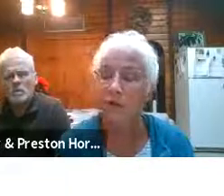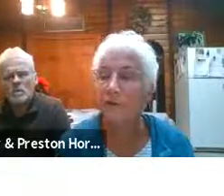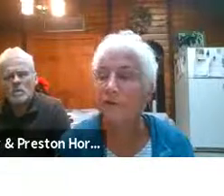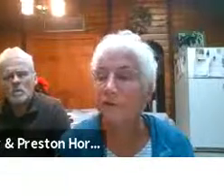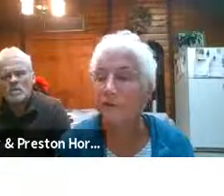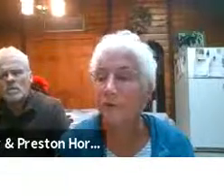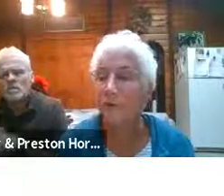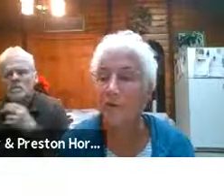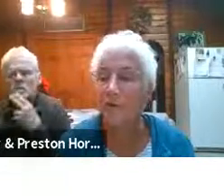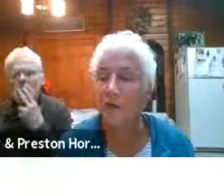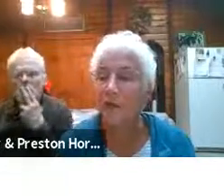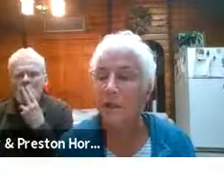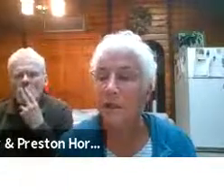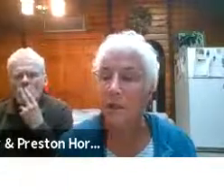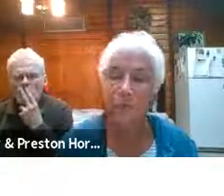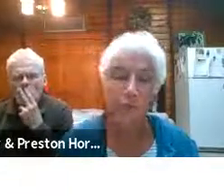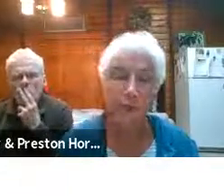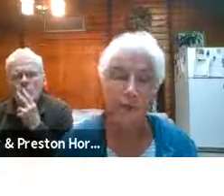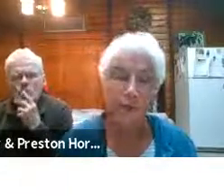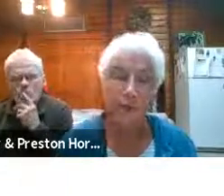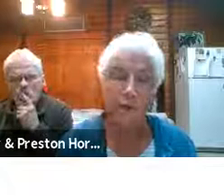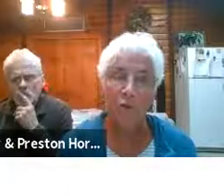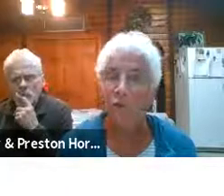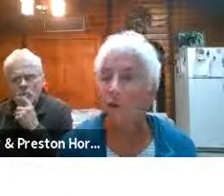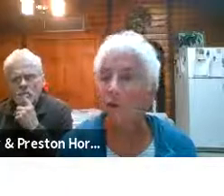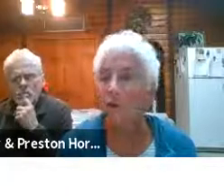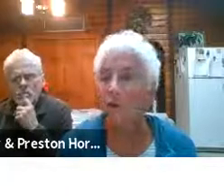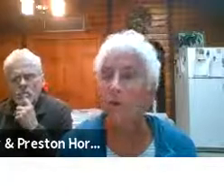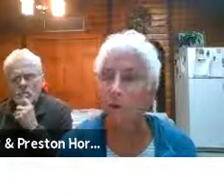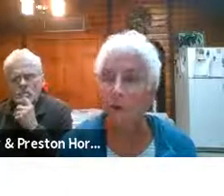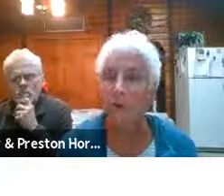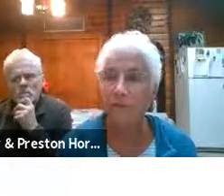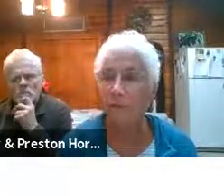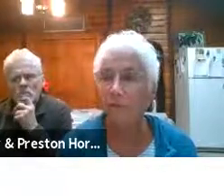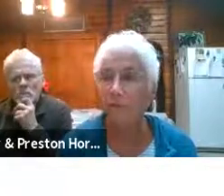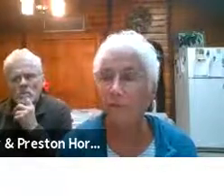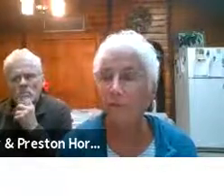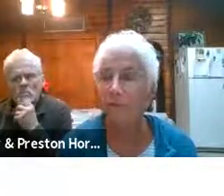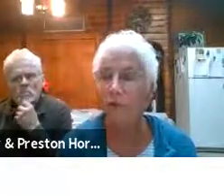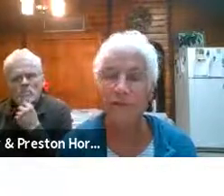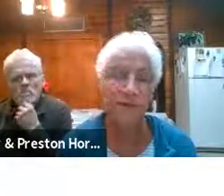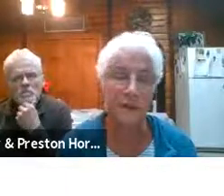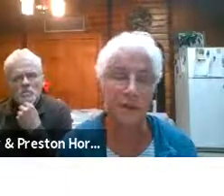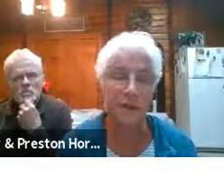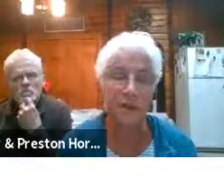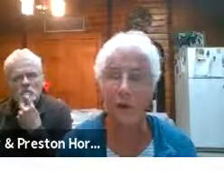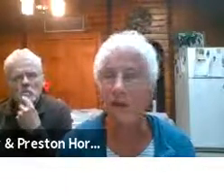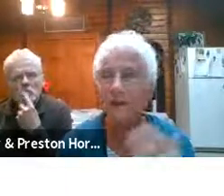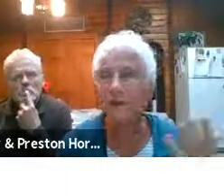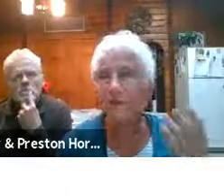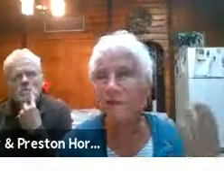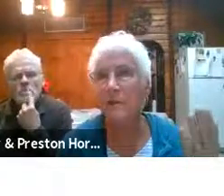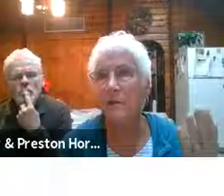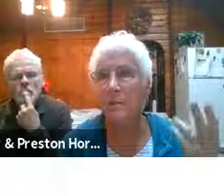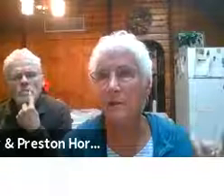for 7 years living with us. So we really, we've noticed that there are, I